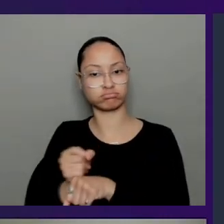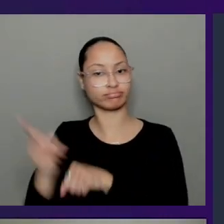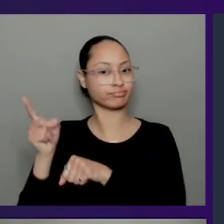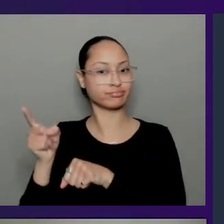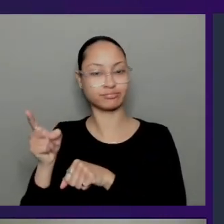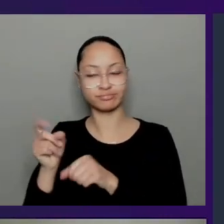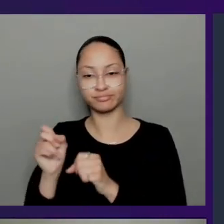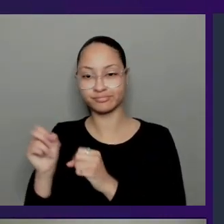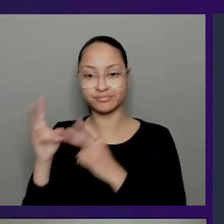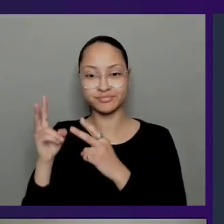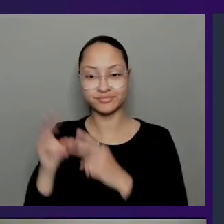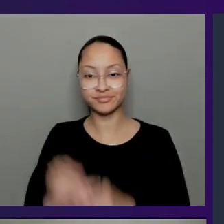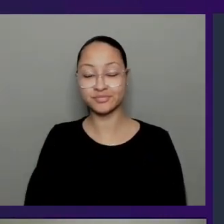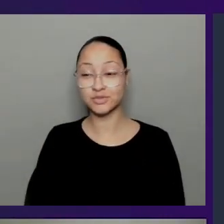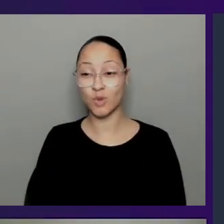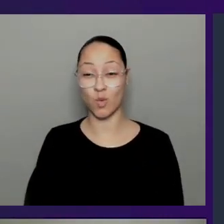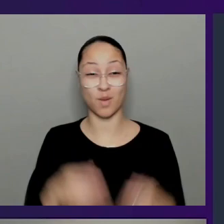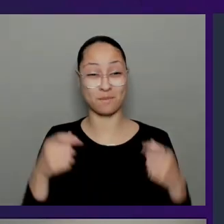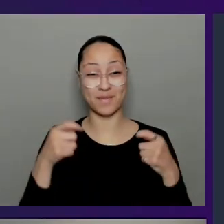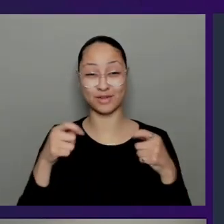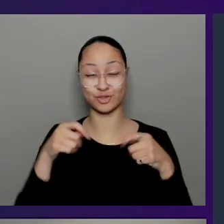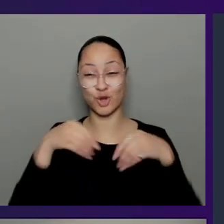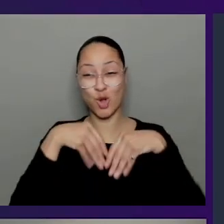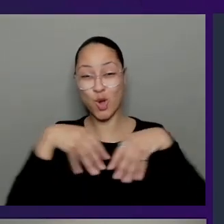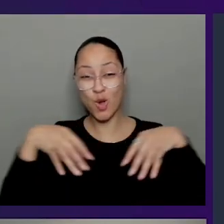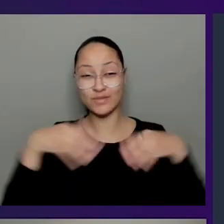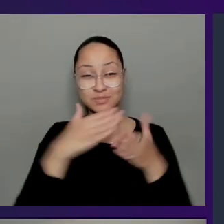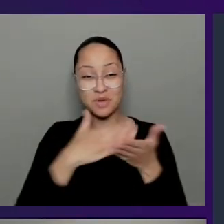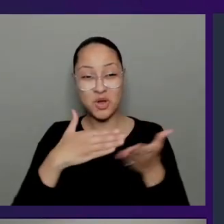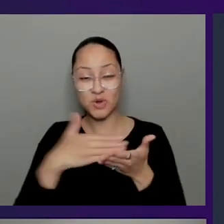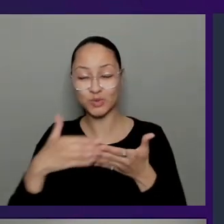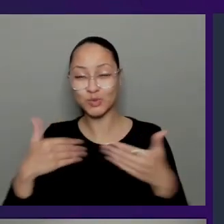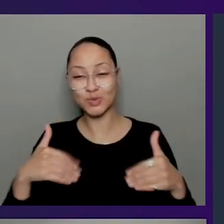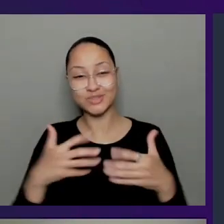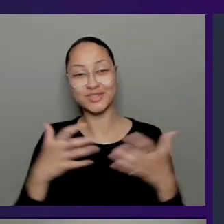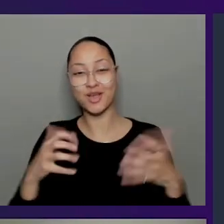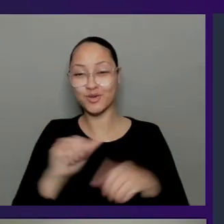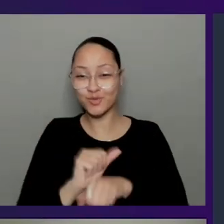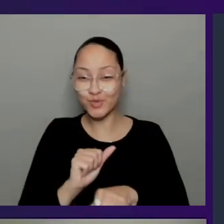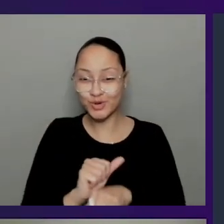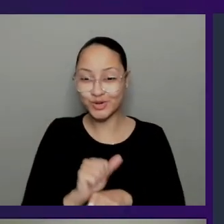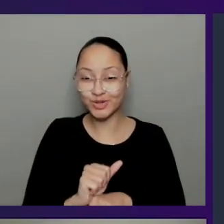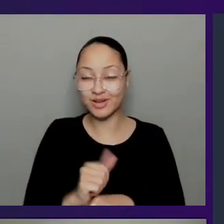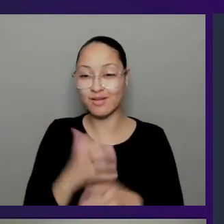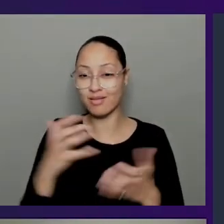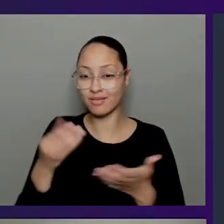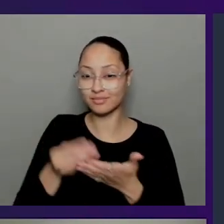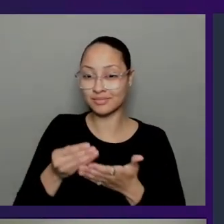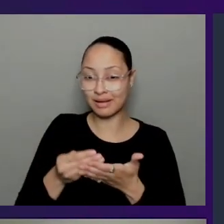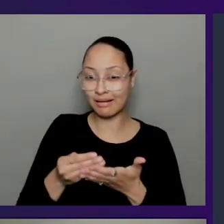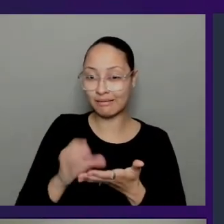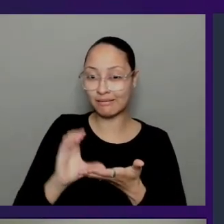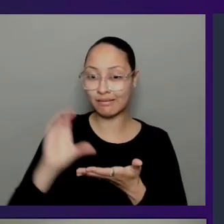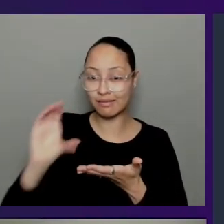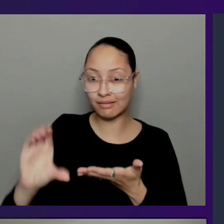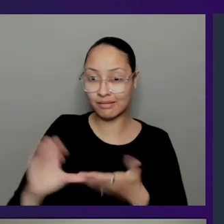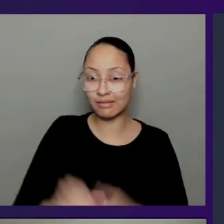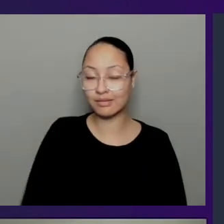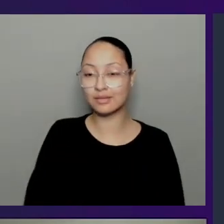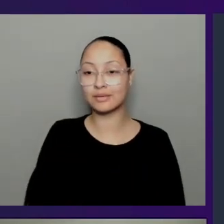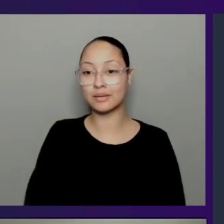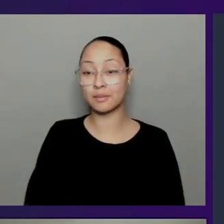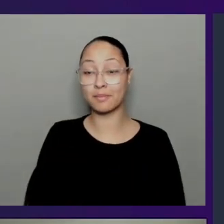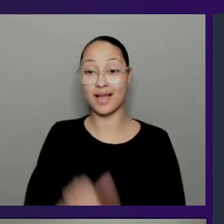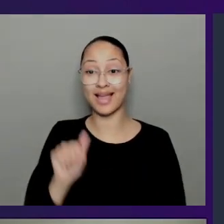be a lot of work and a lot of overhead, but AWS Amplify Hosting manages them all for you.